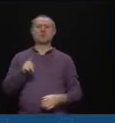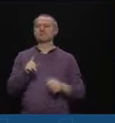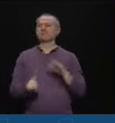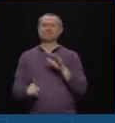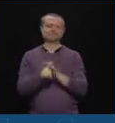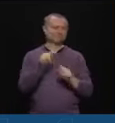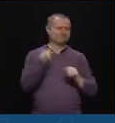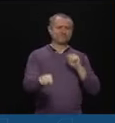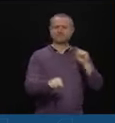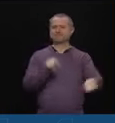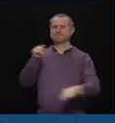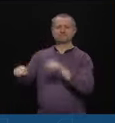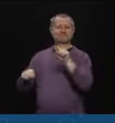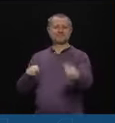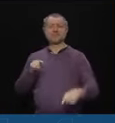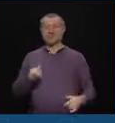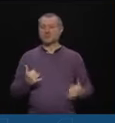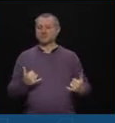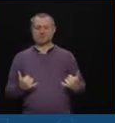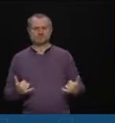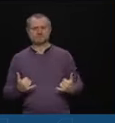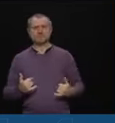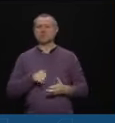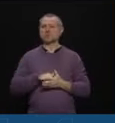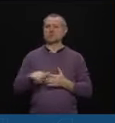York. We also, thank you.